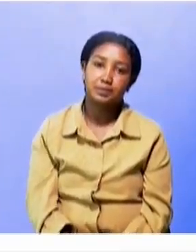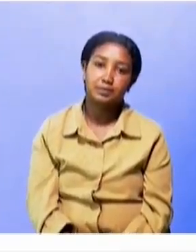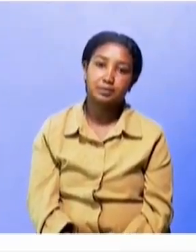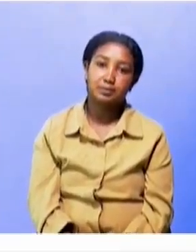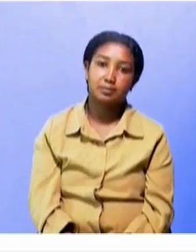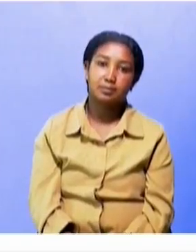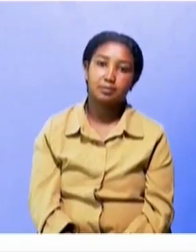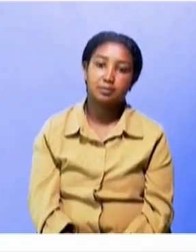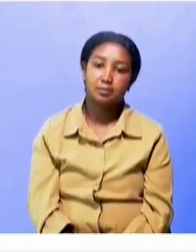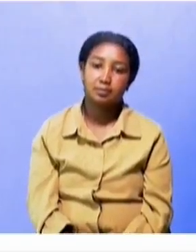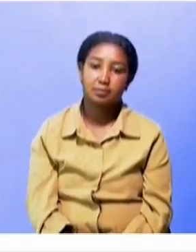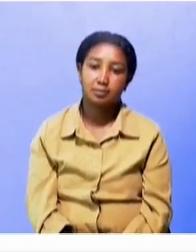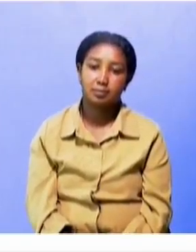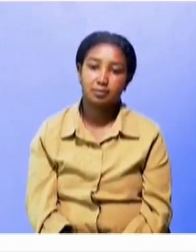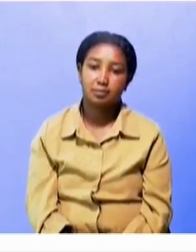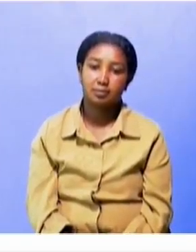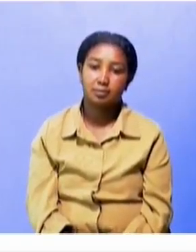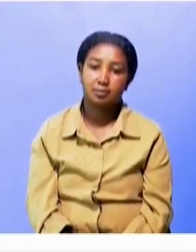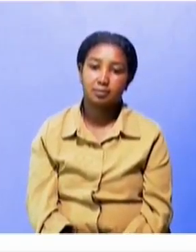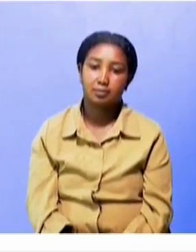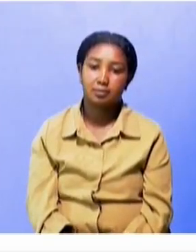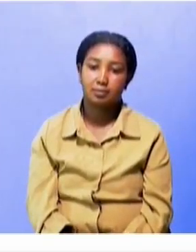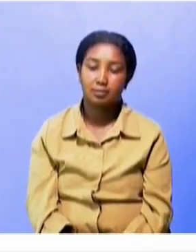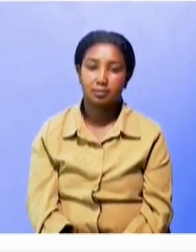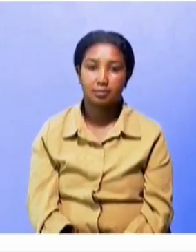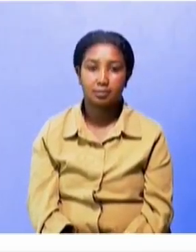Have you